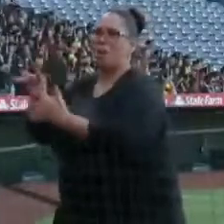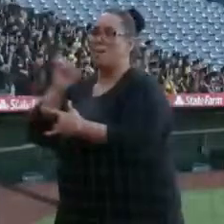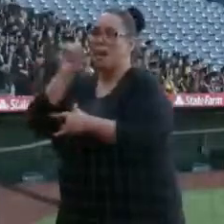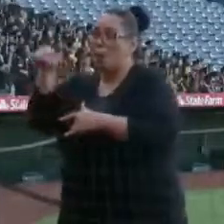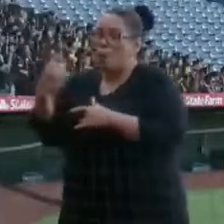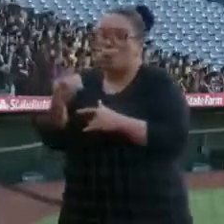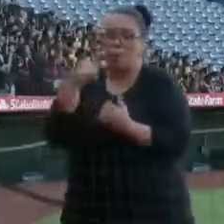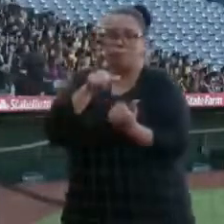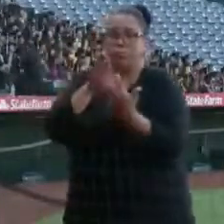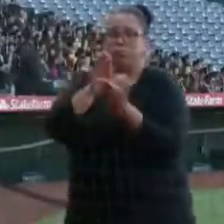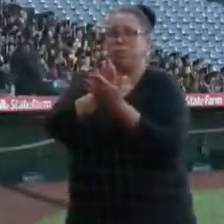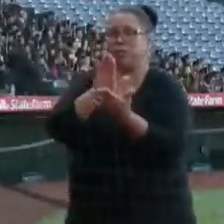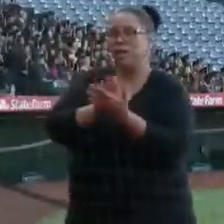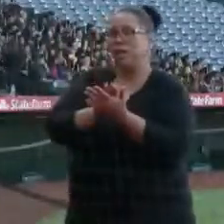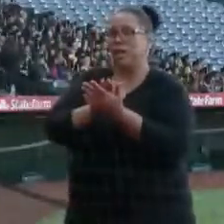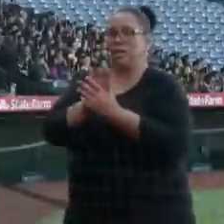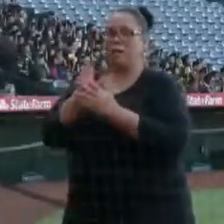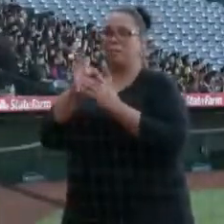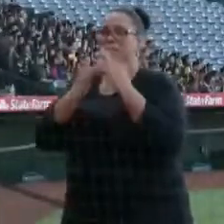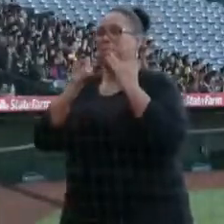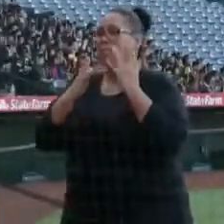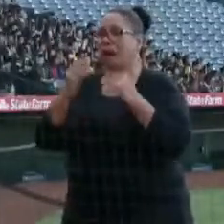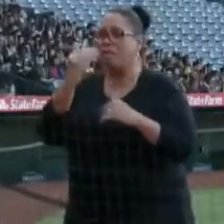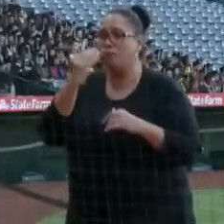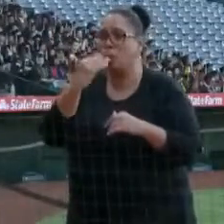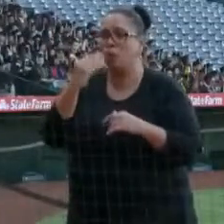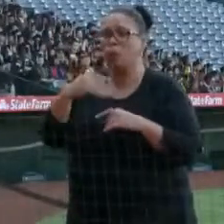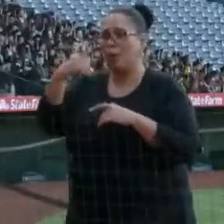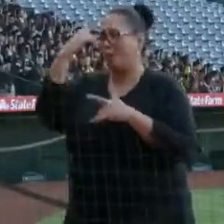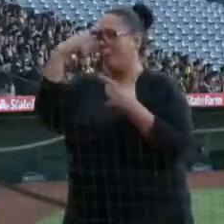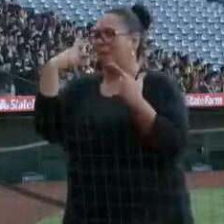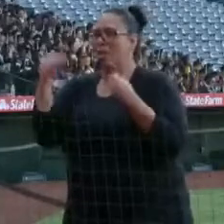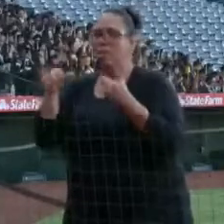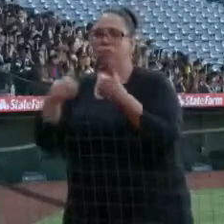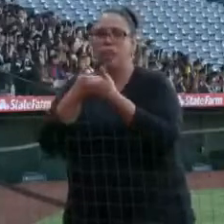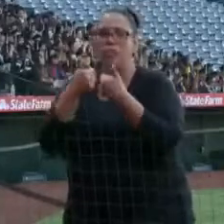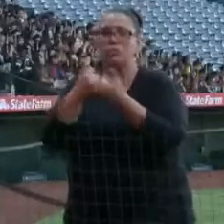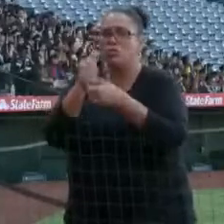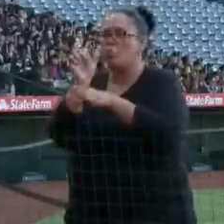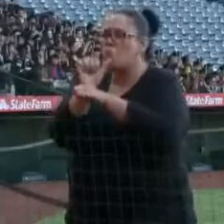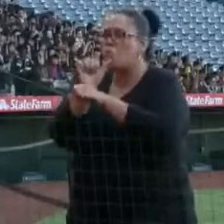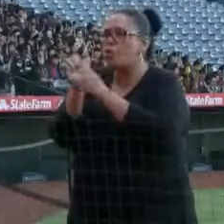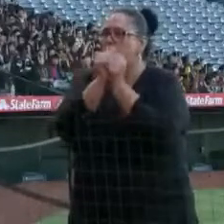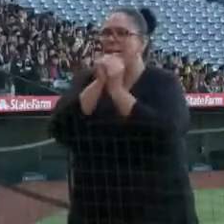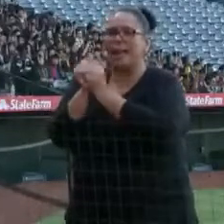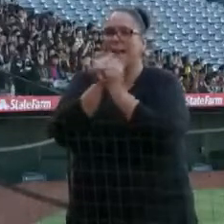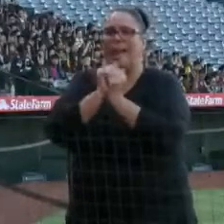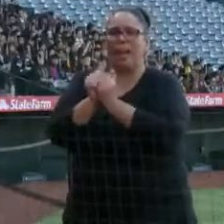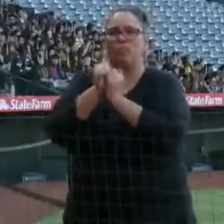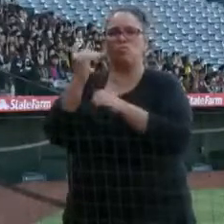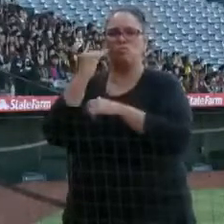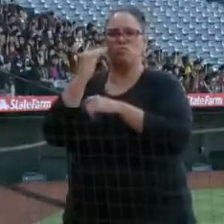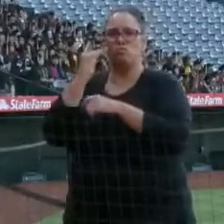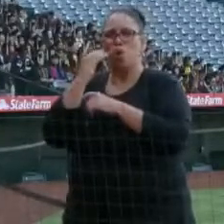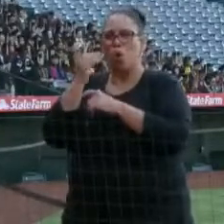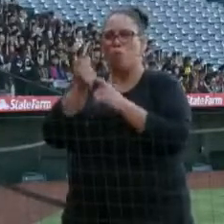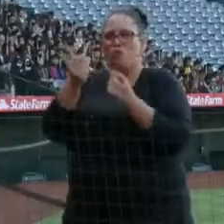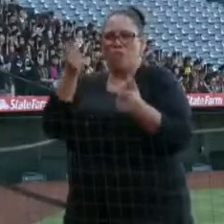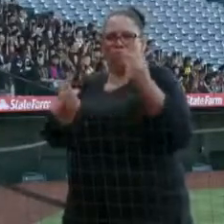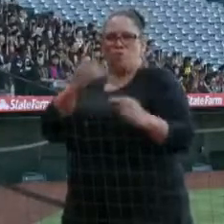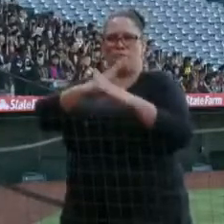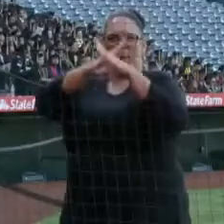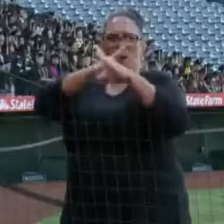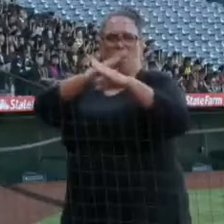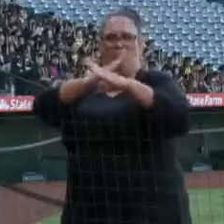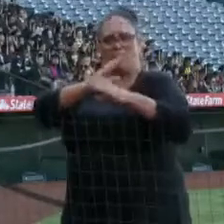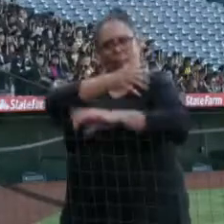insecurities, homelessness, and mental health challenges. Let's work together to remove administrative barriers and empower students to